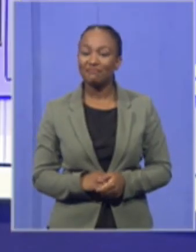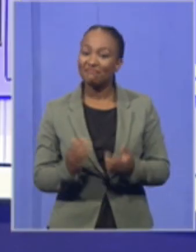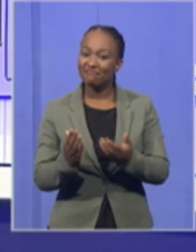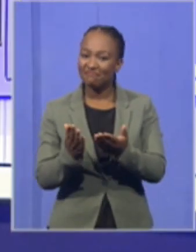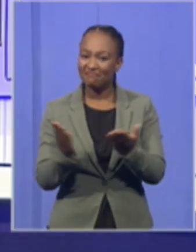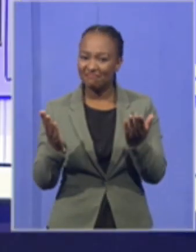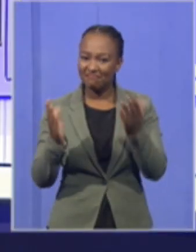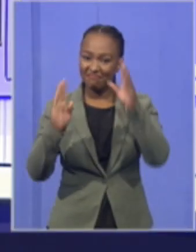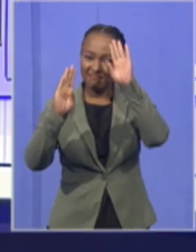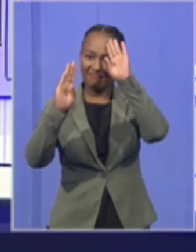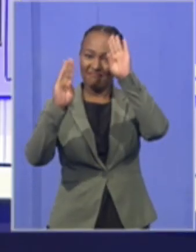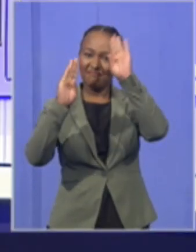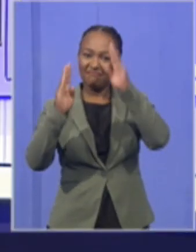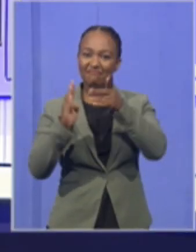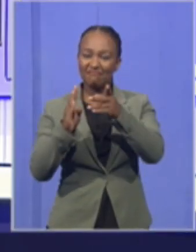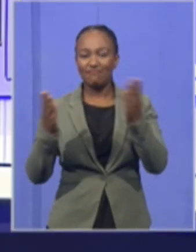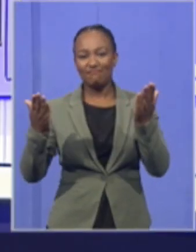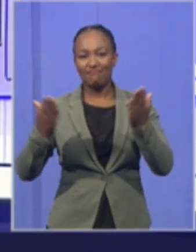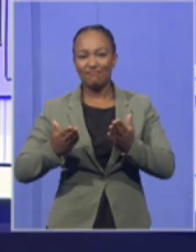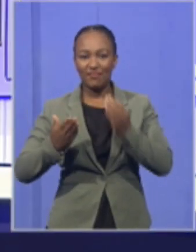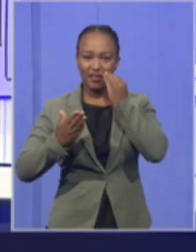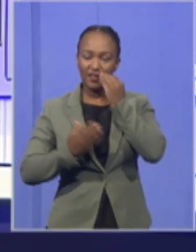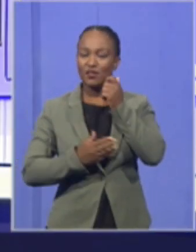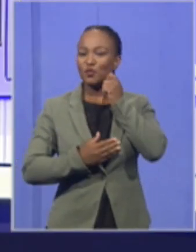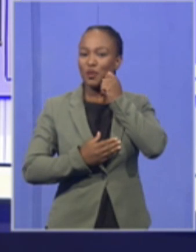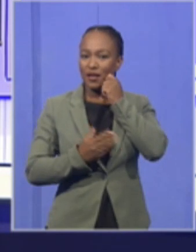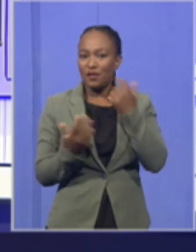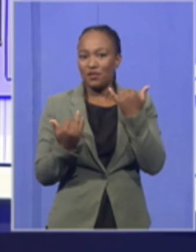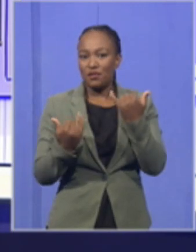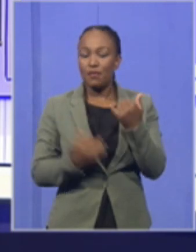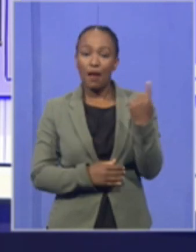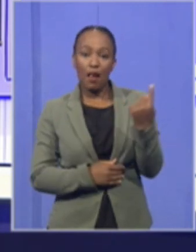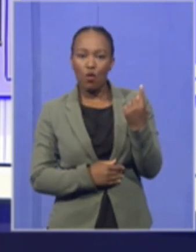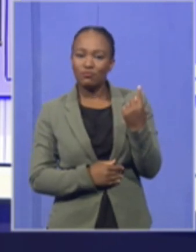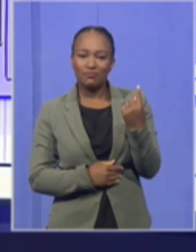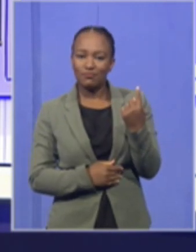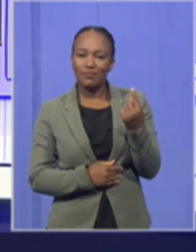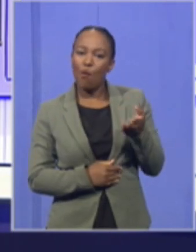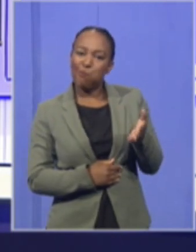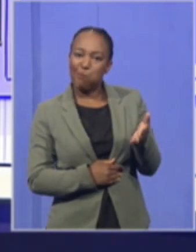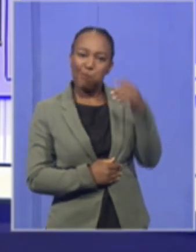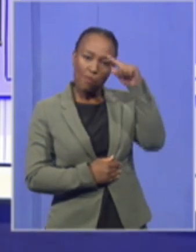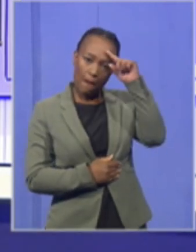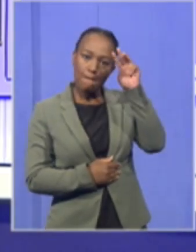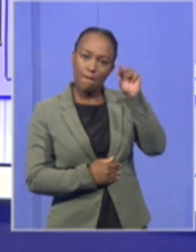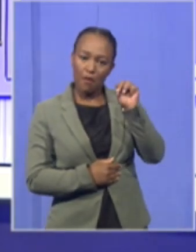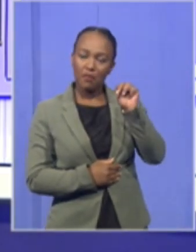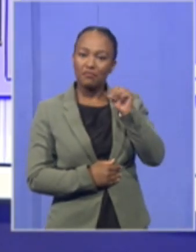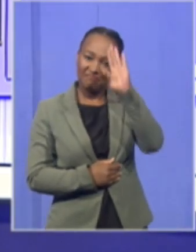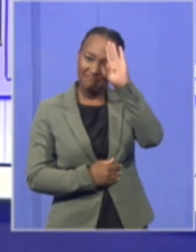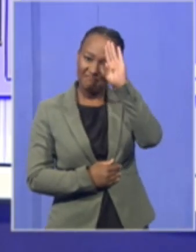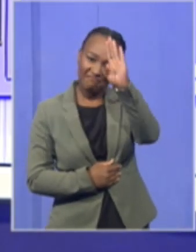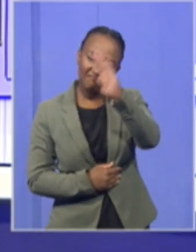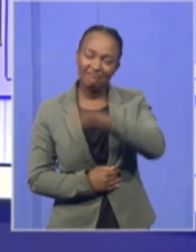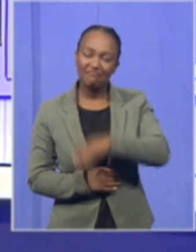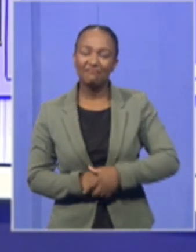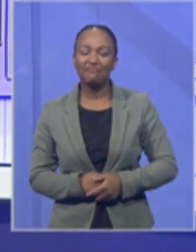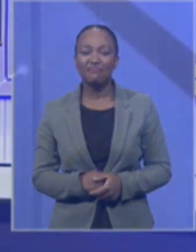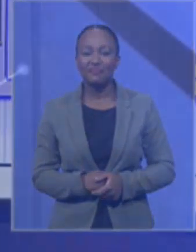Magaetsho Madume wa mogetswe mo kgasong ya dikgang tsa Setswana ga ke gape ke le nosi ke tshwaraganetse le Mphoteme Madume ga fele.